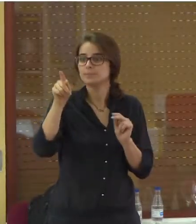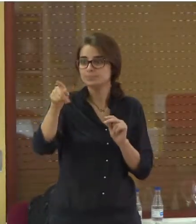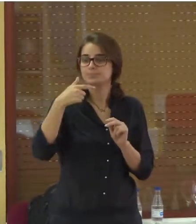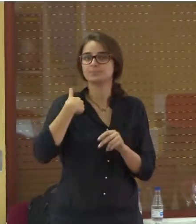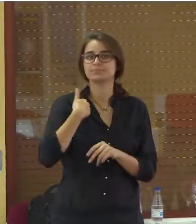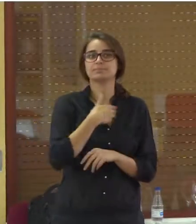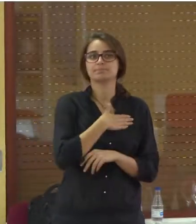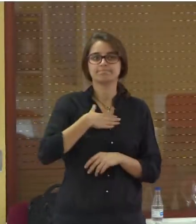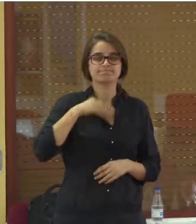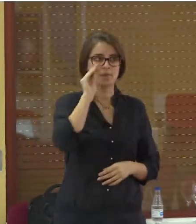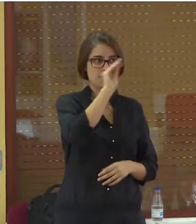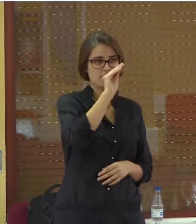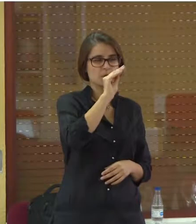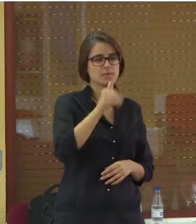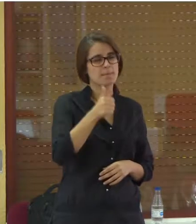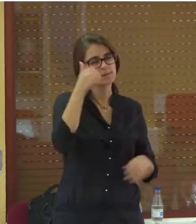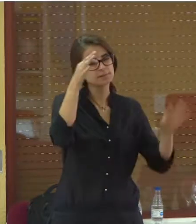them.